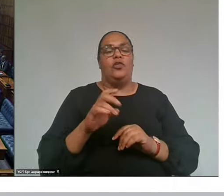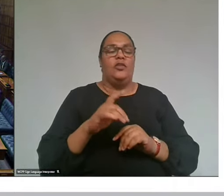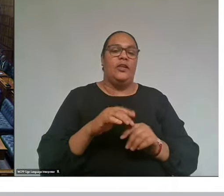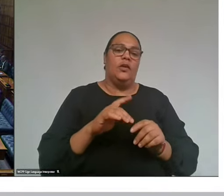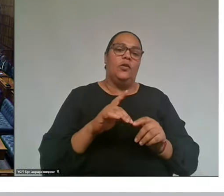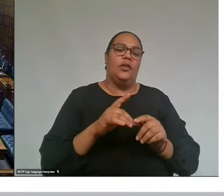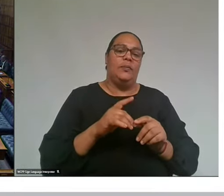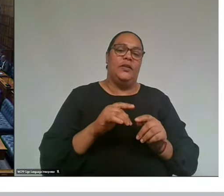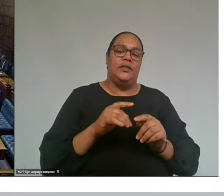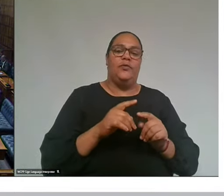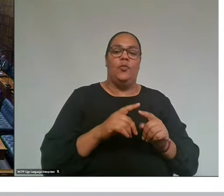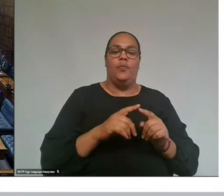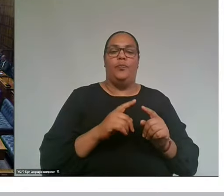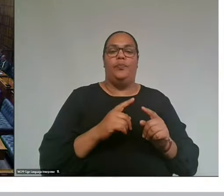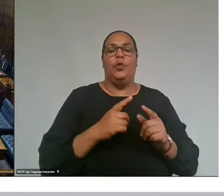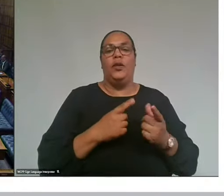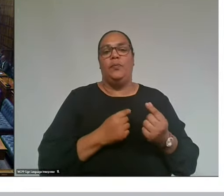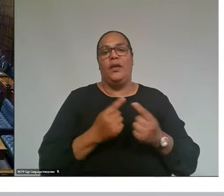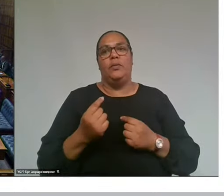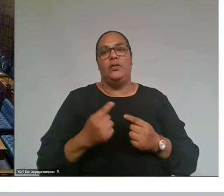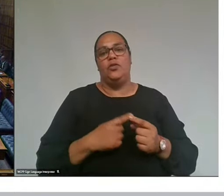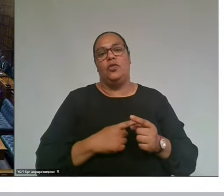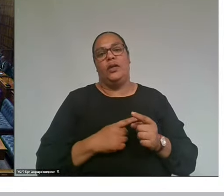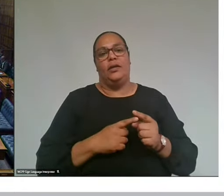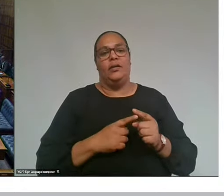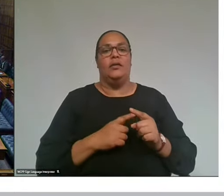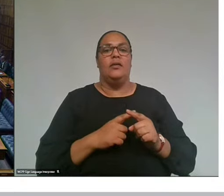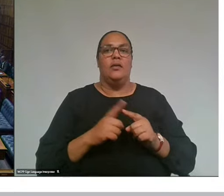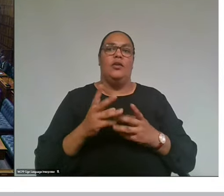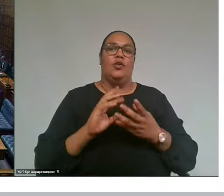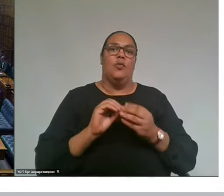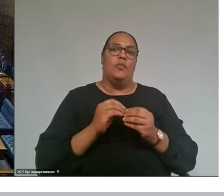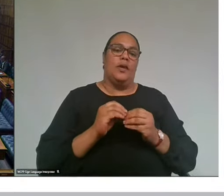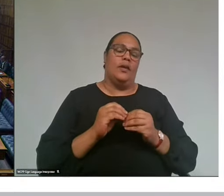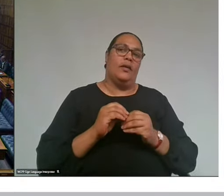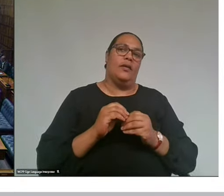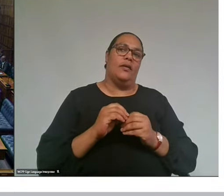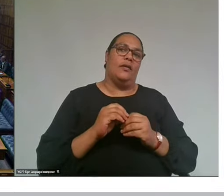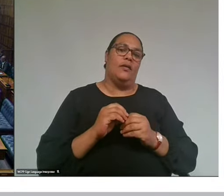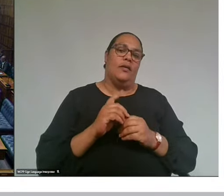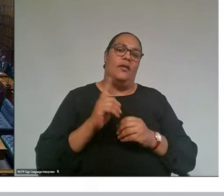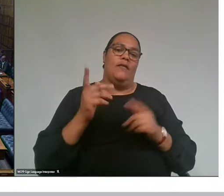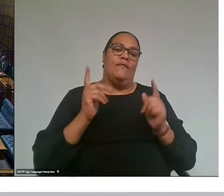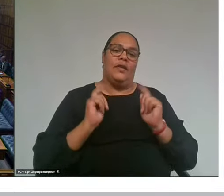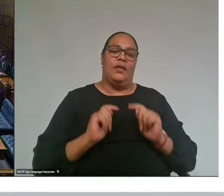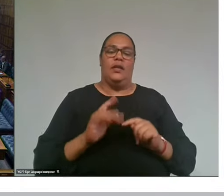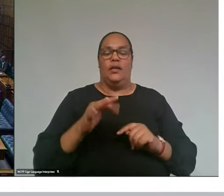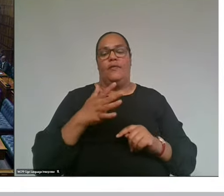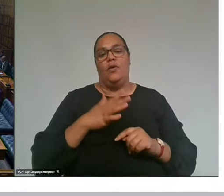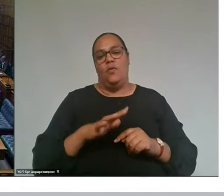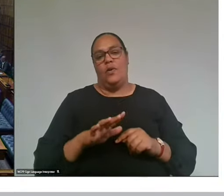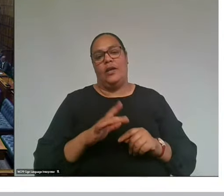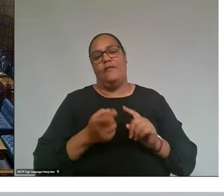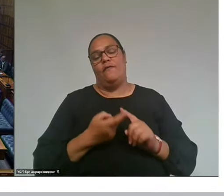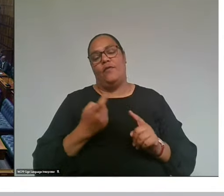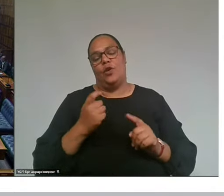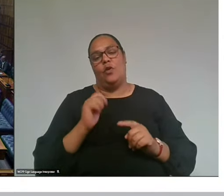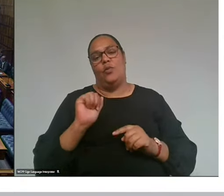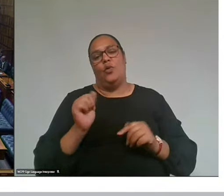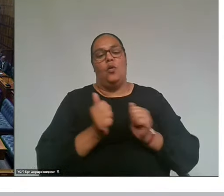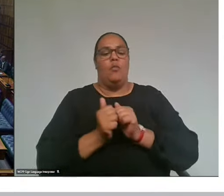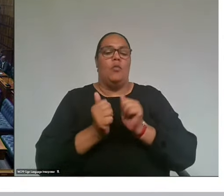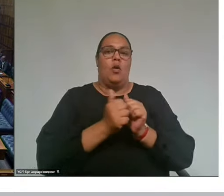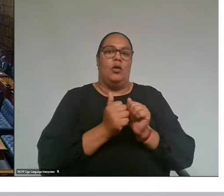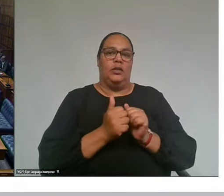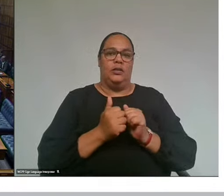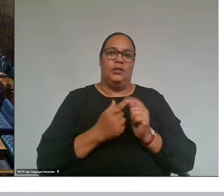and and some of the delays experienced around that can create a bit of um fatigue if you like from from stakeholders